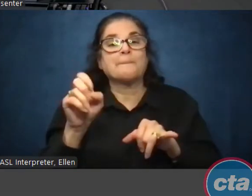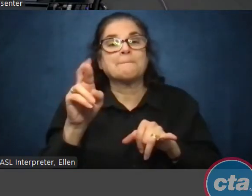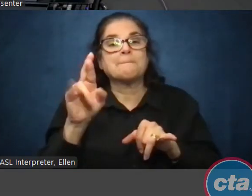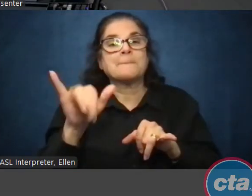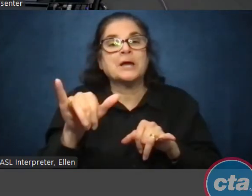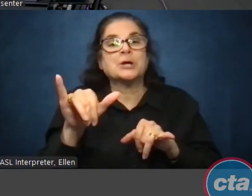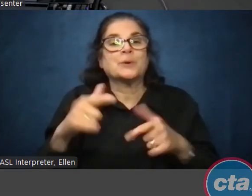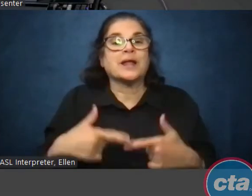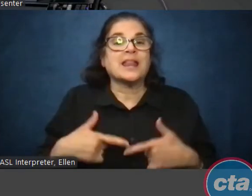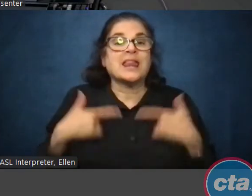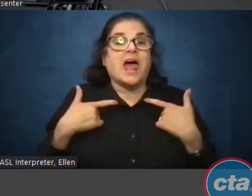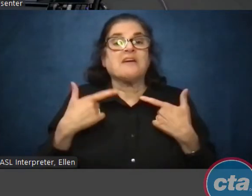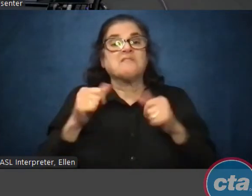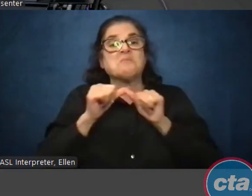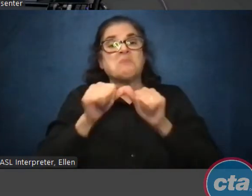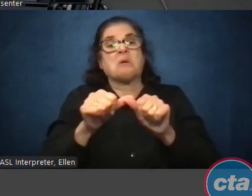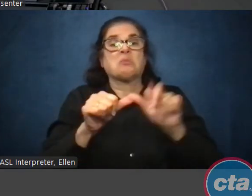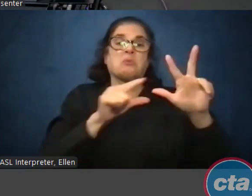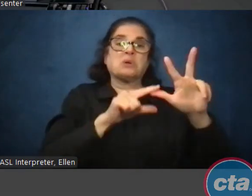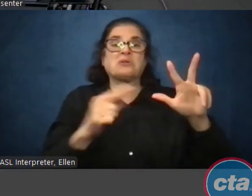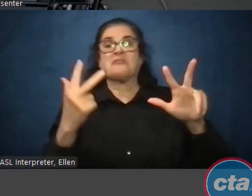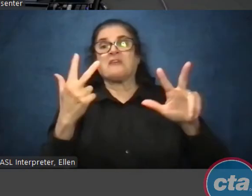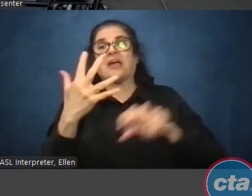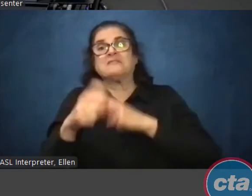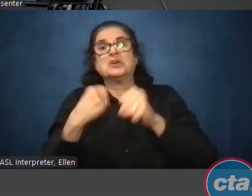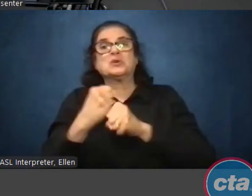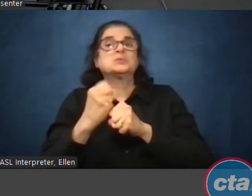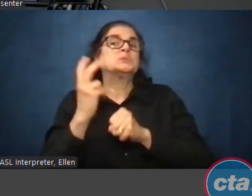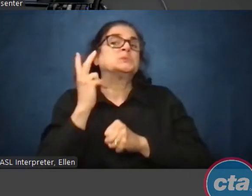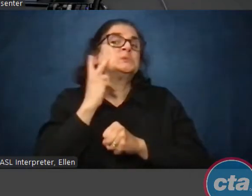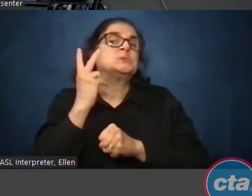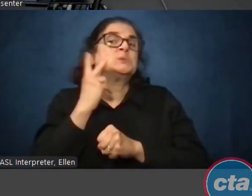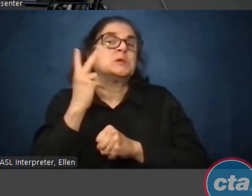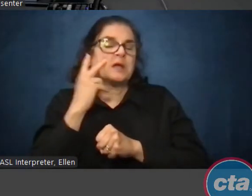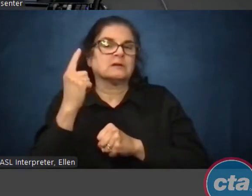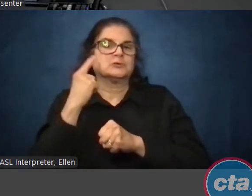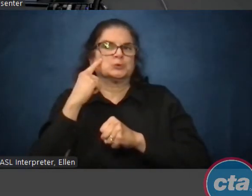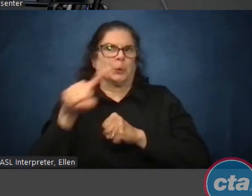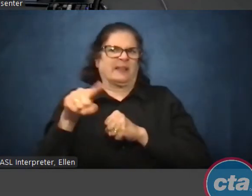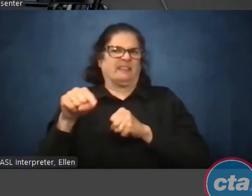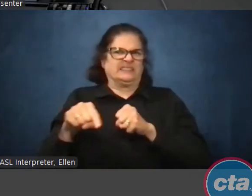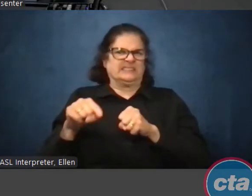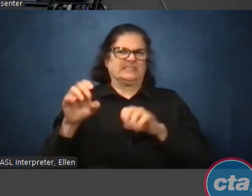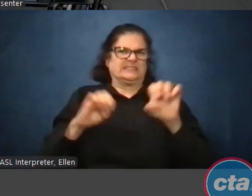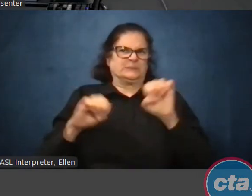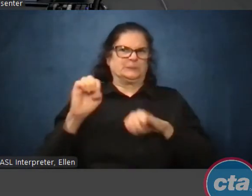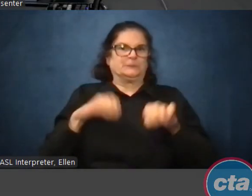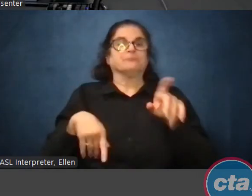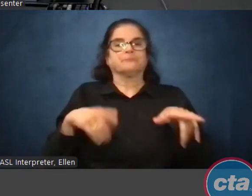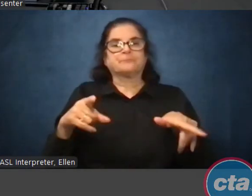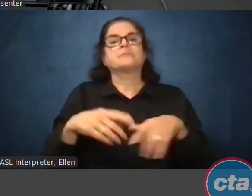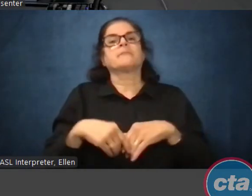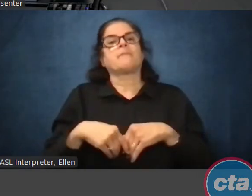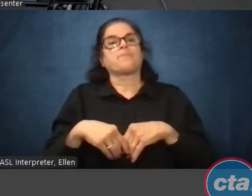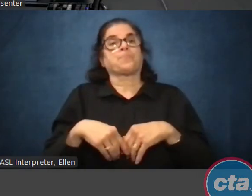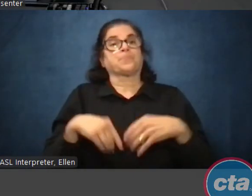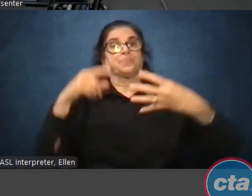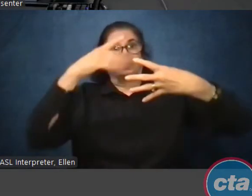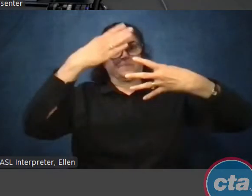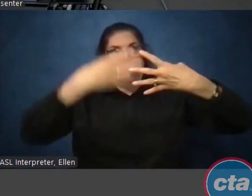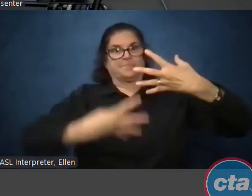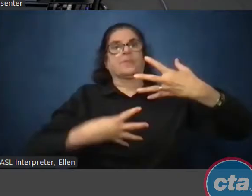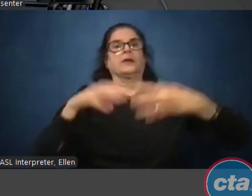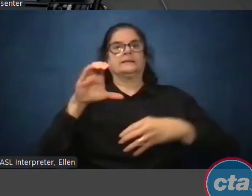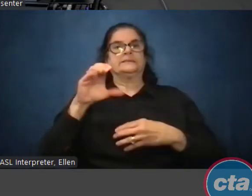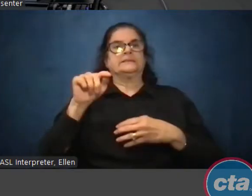is for. So going through the bullet points on the top left portion of the slide, CTA plans to install